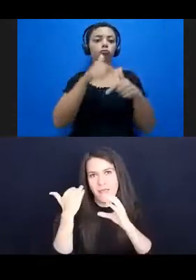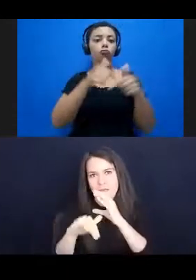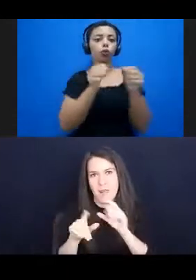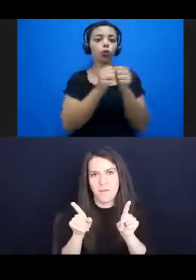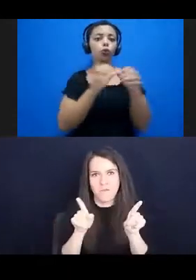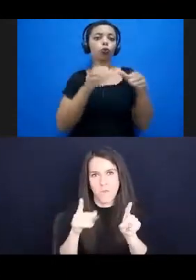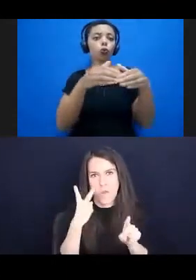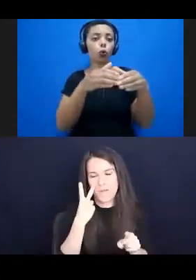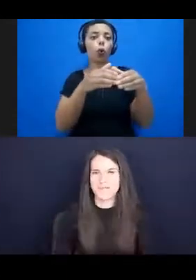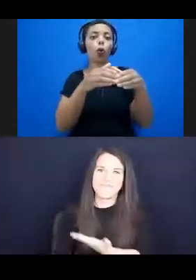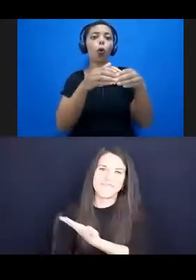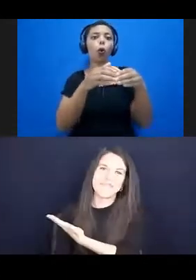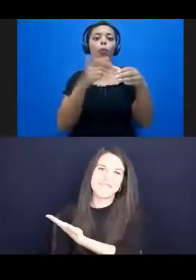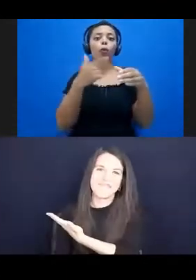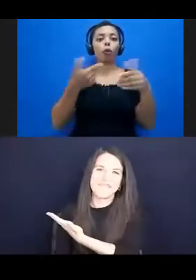here,